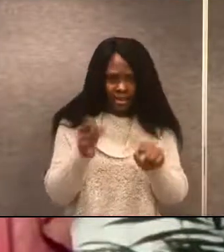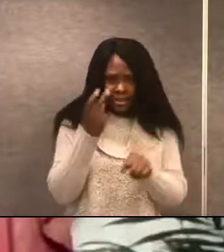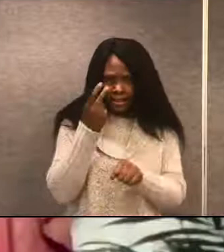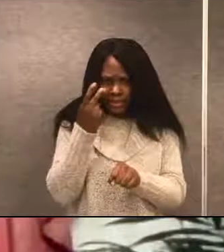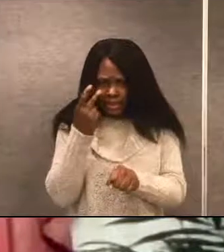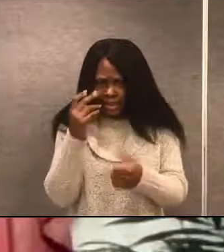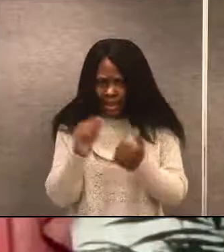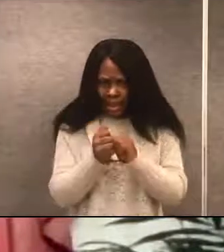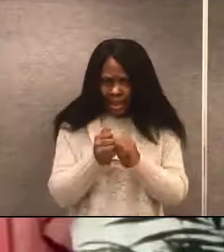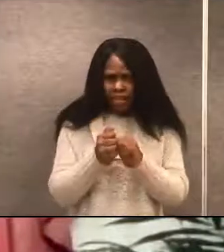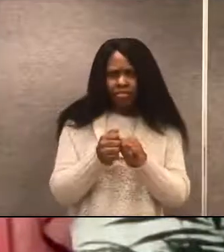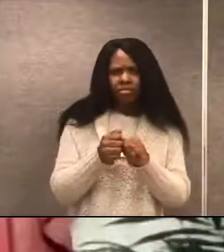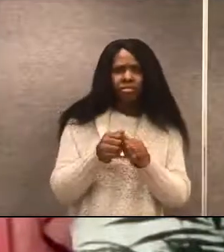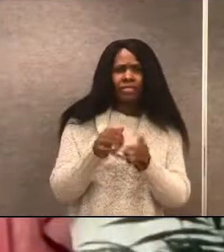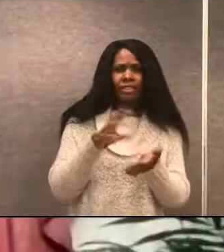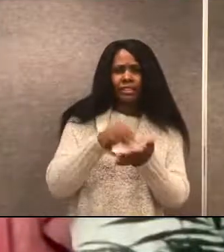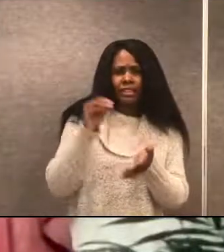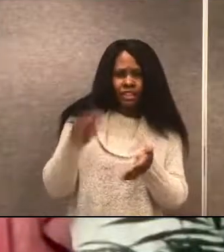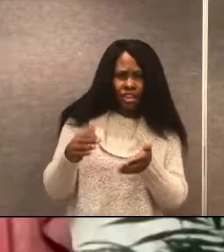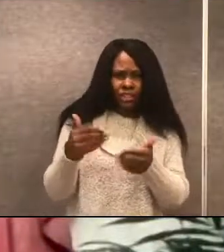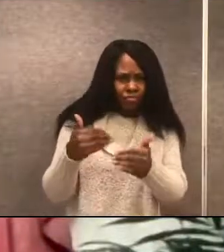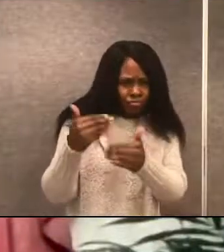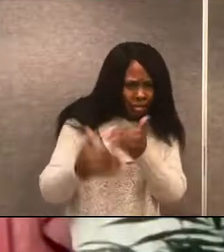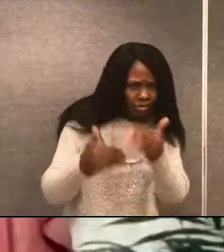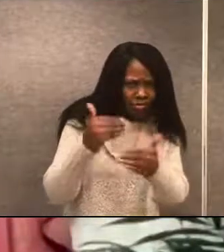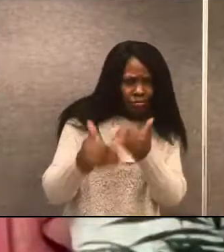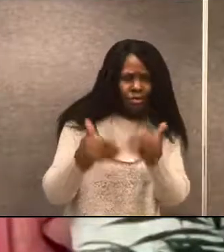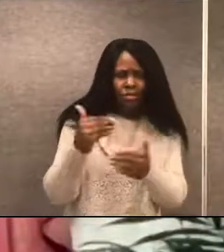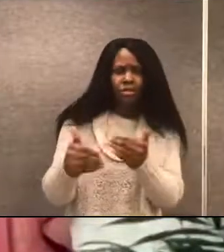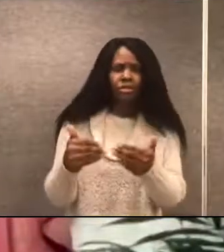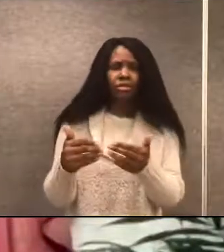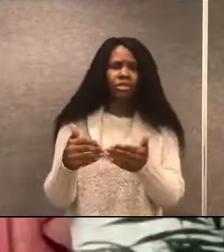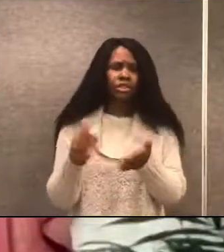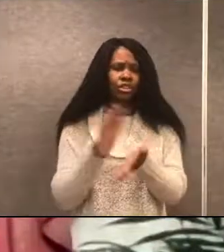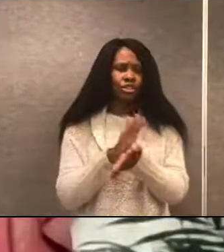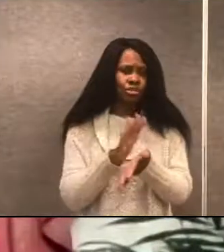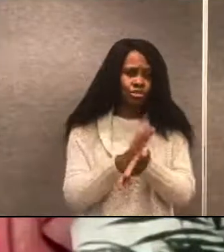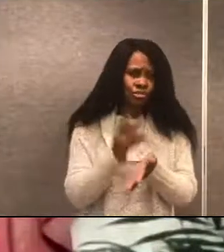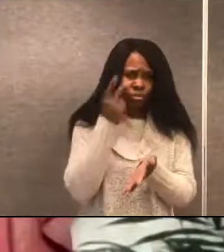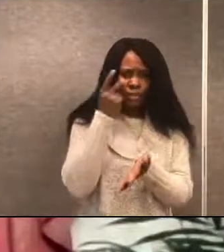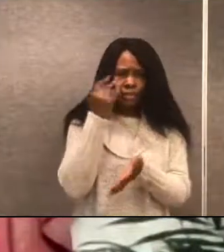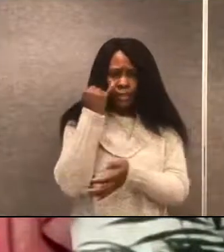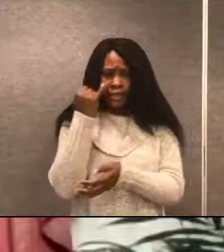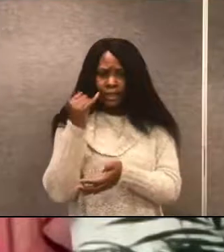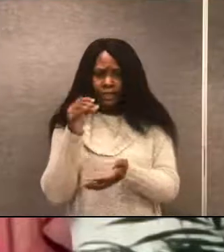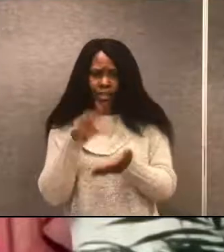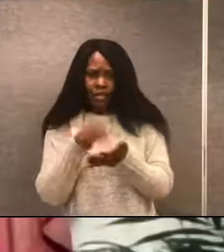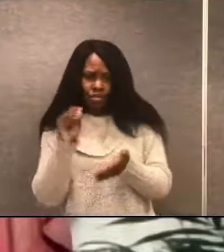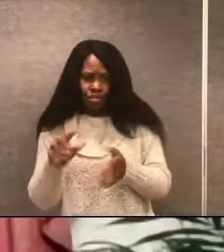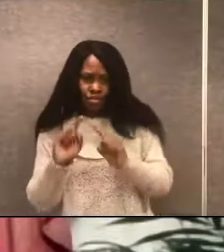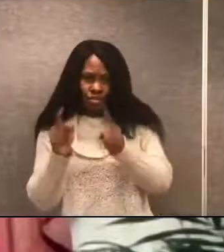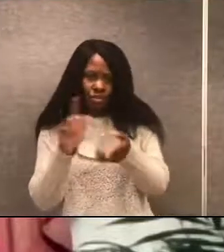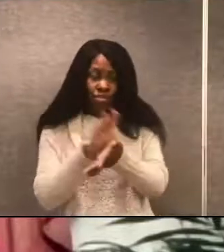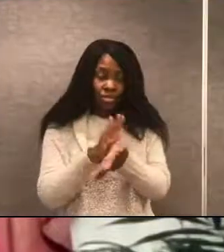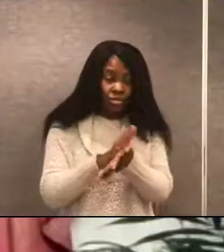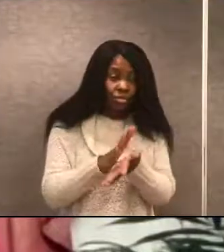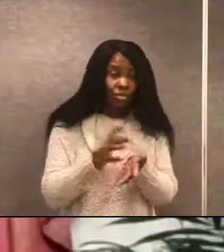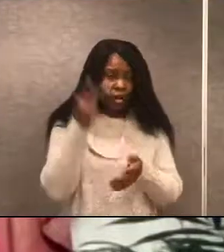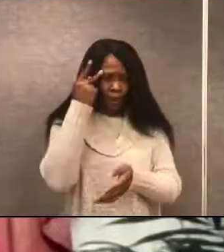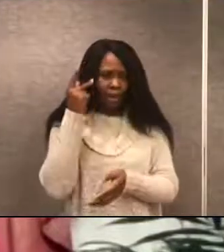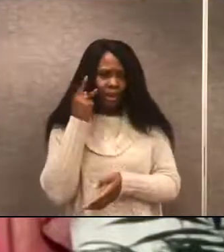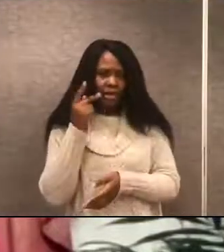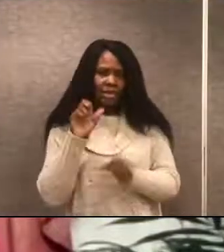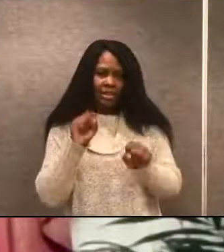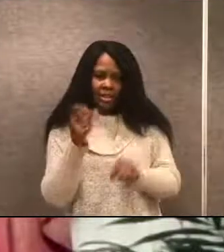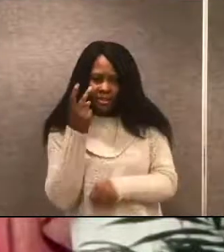child is doing academically and whether or not the child has been attending school frequently. They can sign on and they can go to